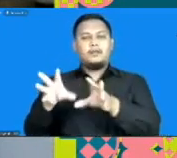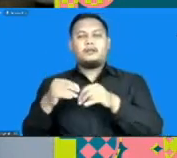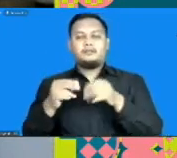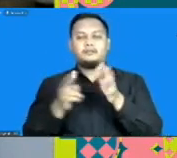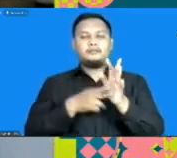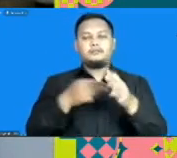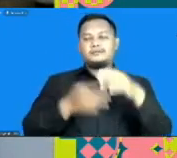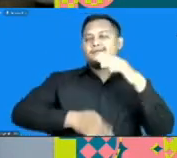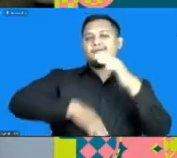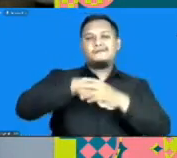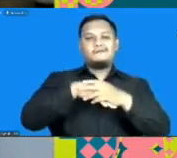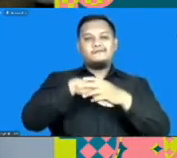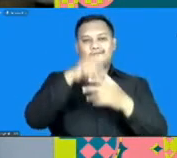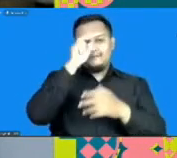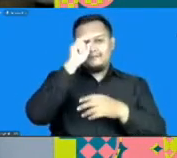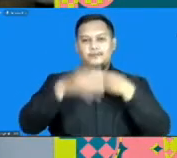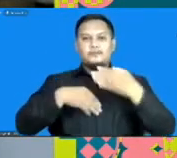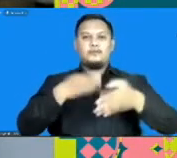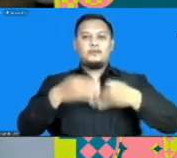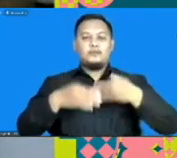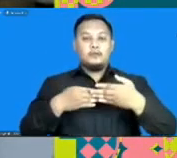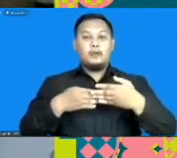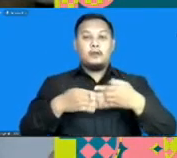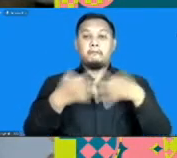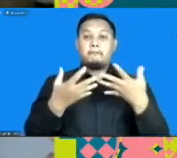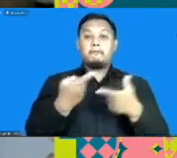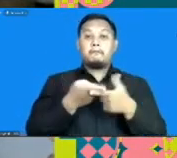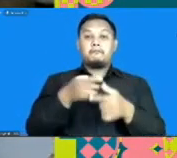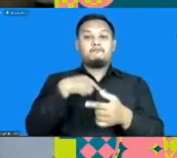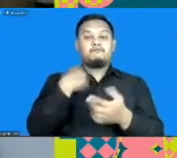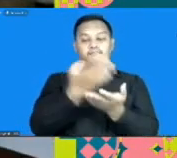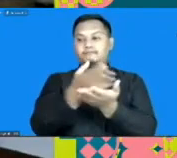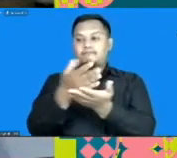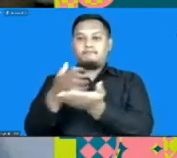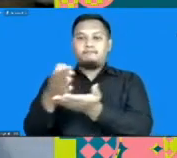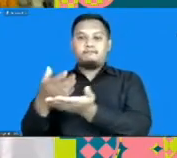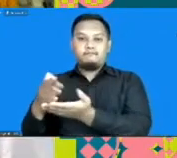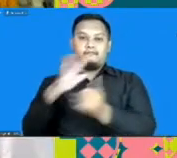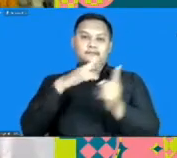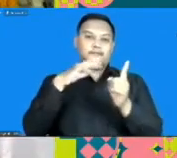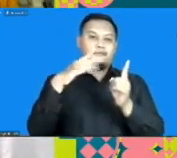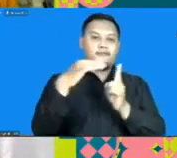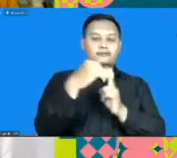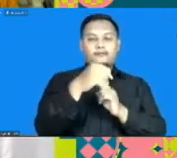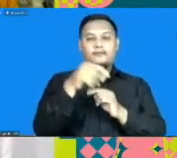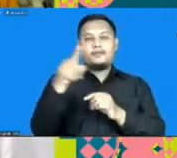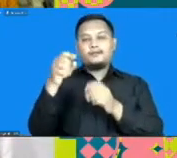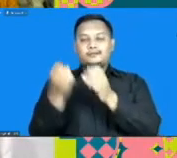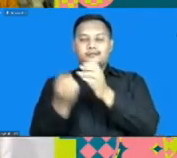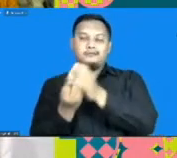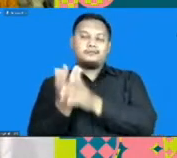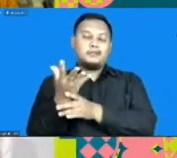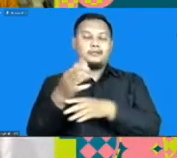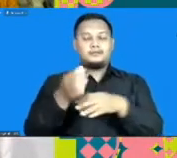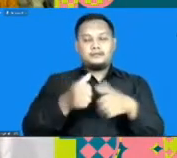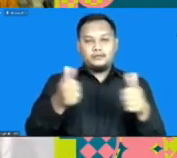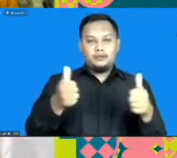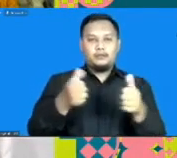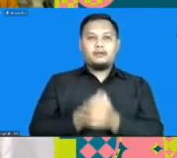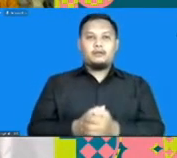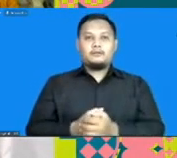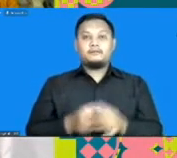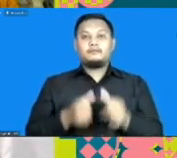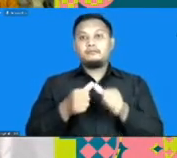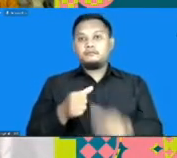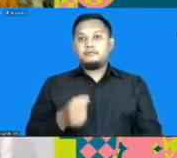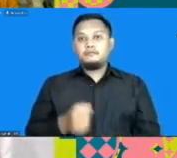to the people and give them more room to actually So what's grow. The one piece of advice? Because everyone faces this dilemma, yeah. right? Everyone who's working in the private